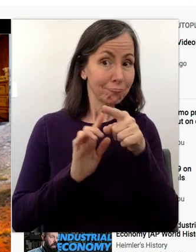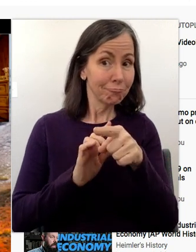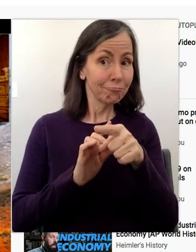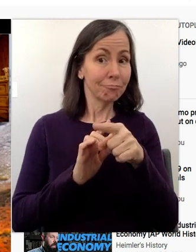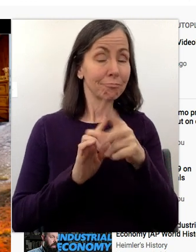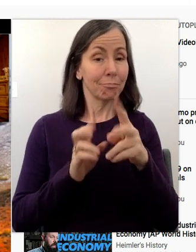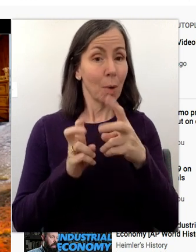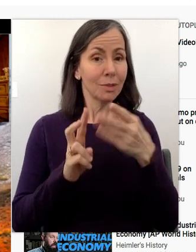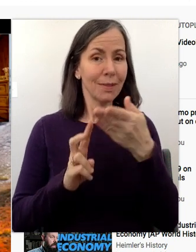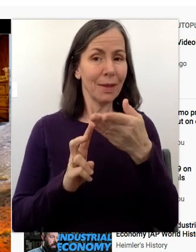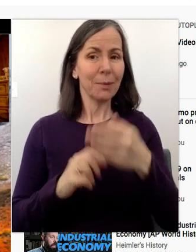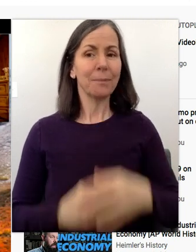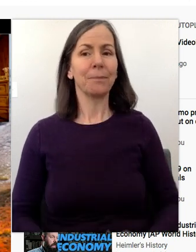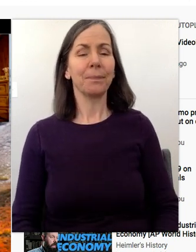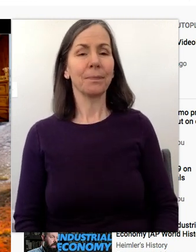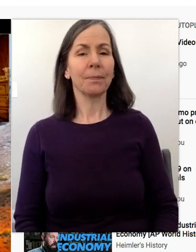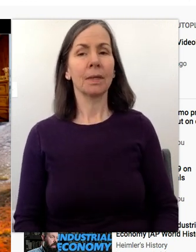So I'm going to go back.